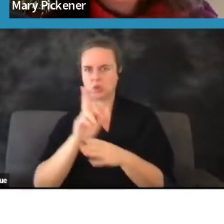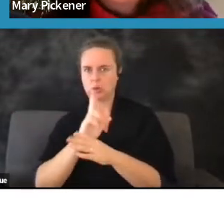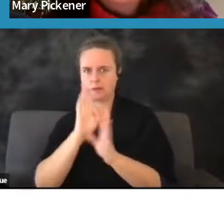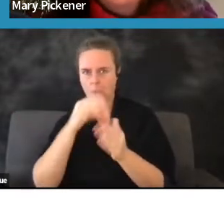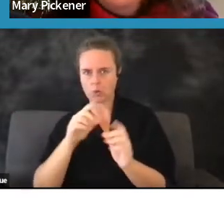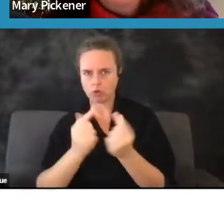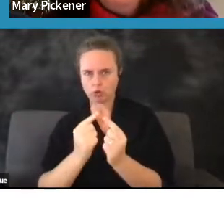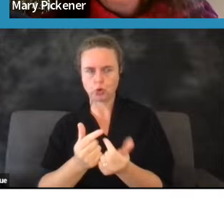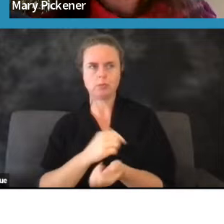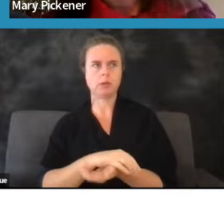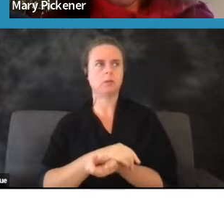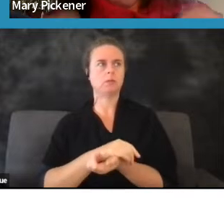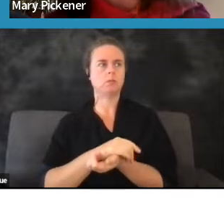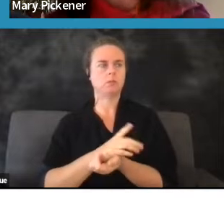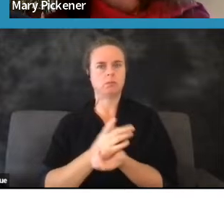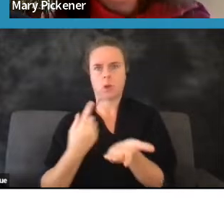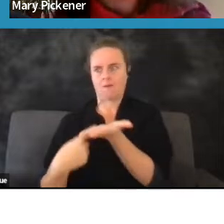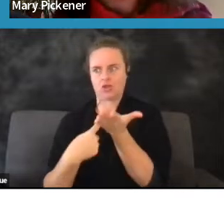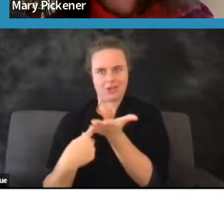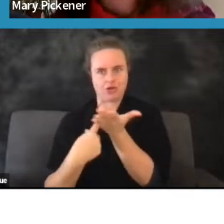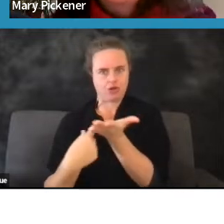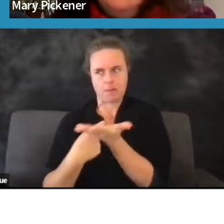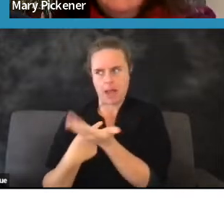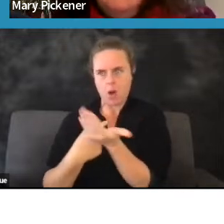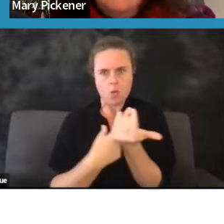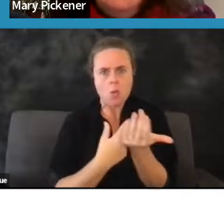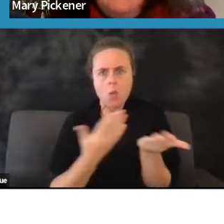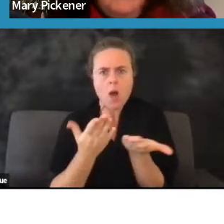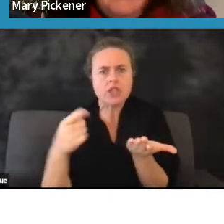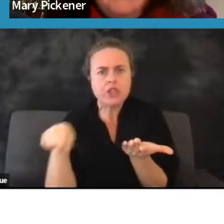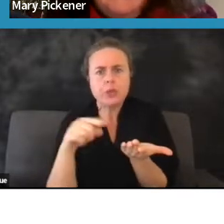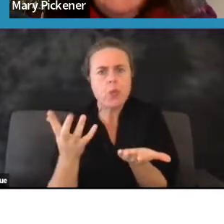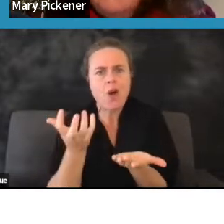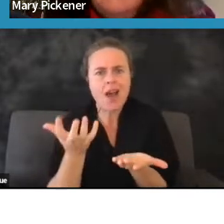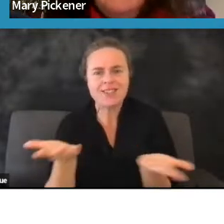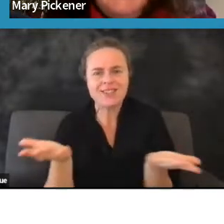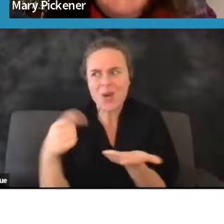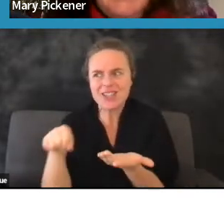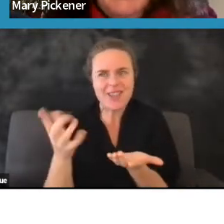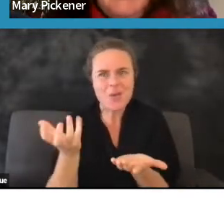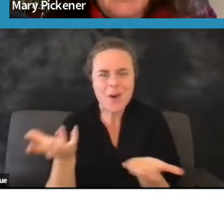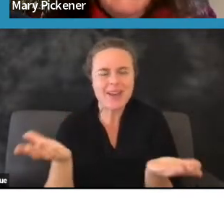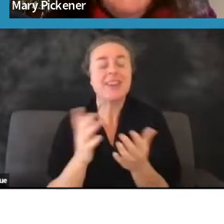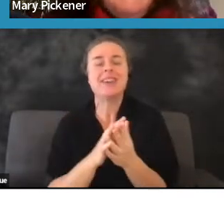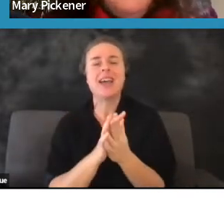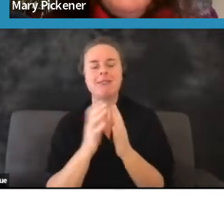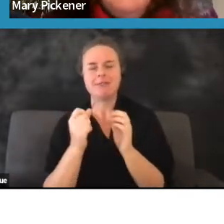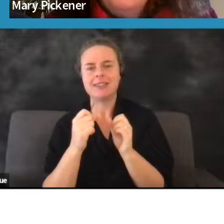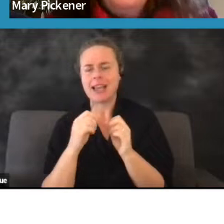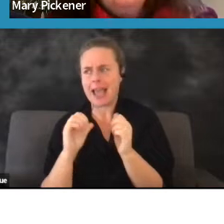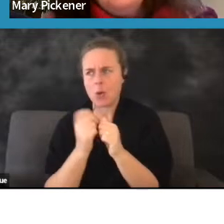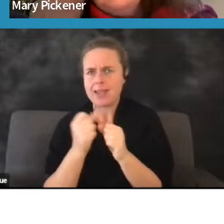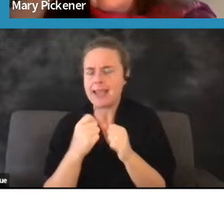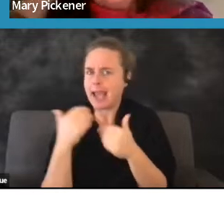lots of conversation about what folks want, and how we can get that done. And great examples of that has been Swanton